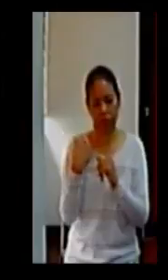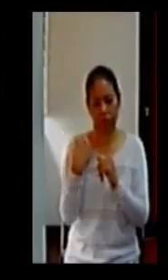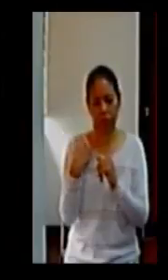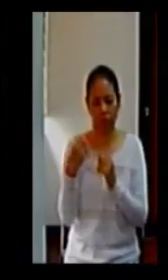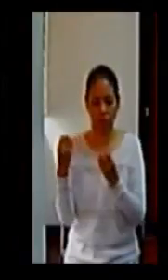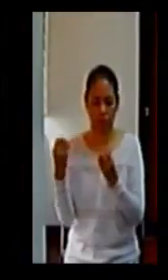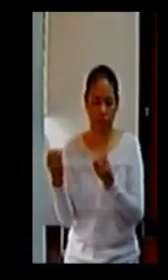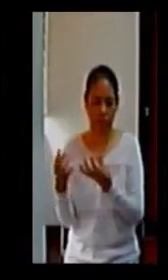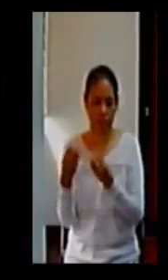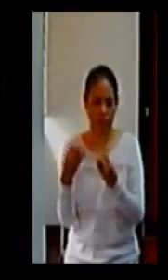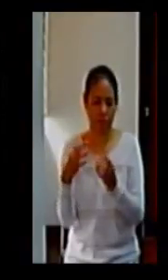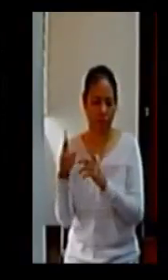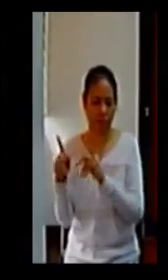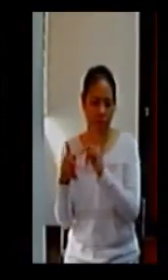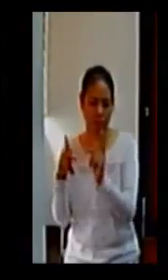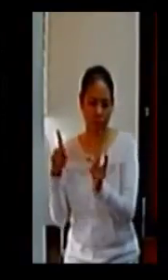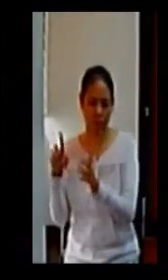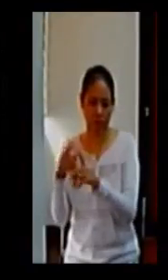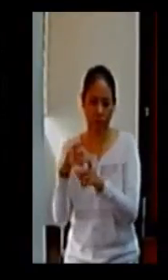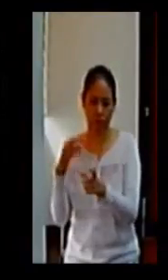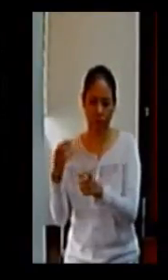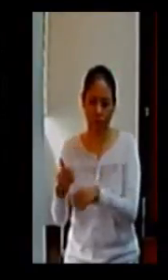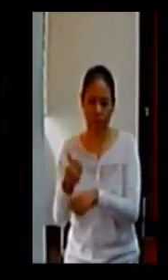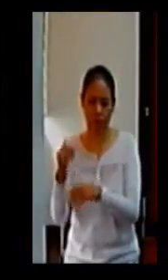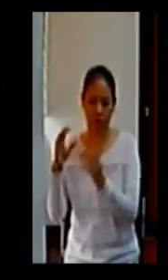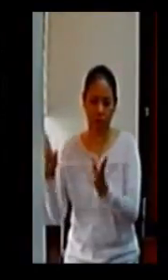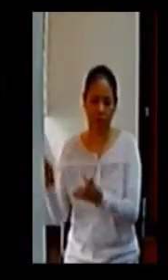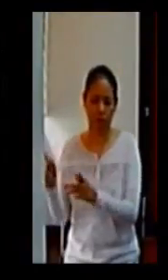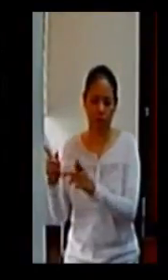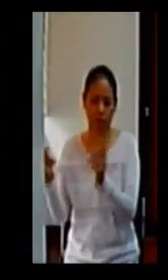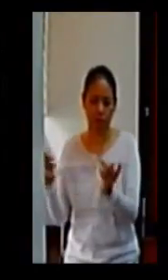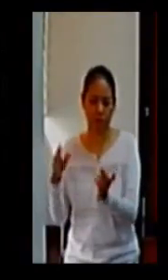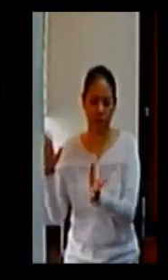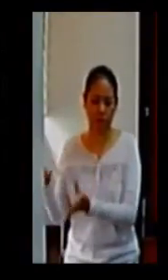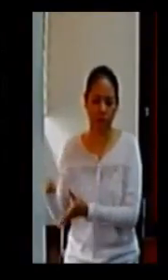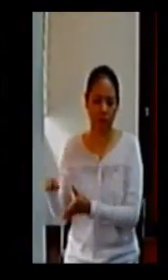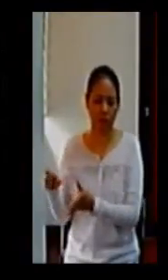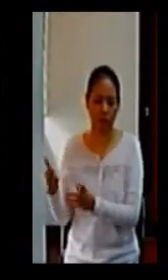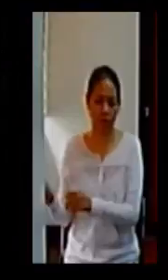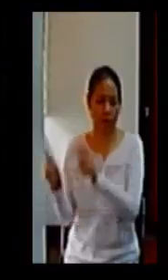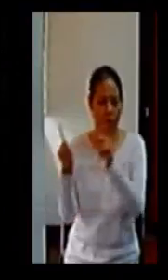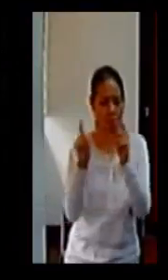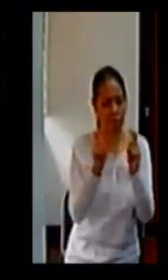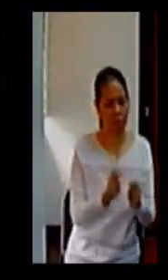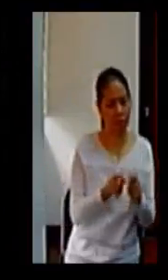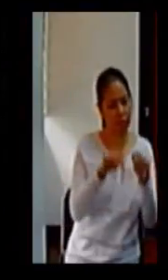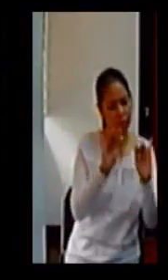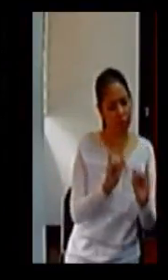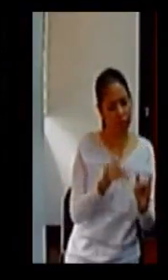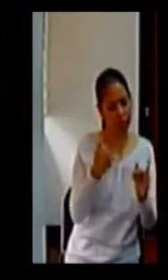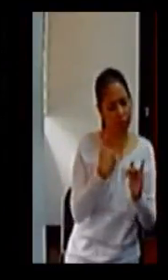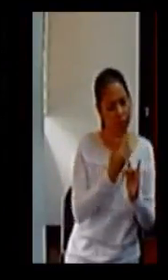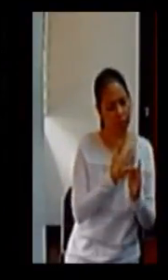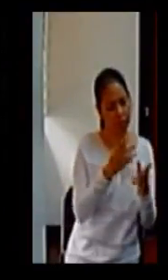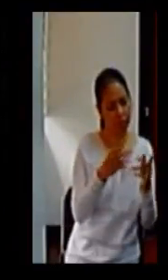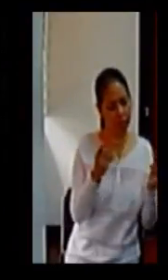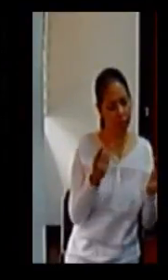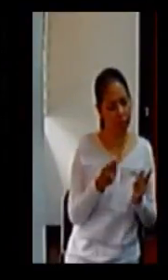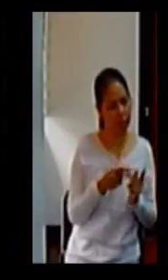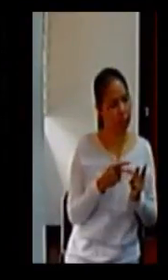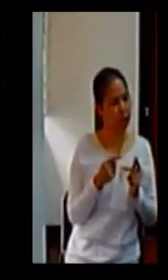of people from other places who would want to live with us. And I would cite